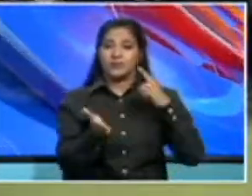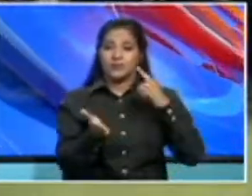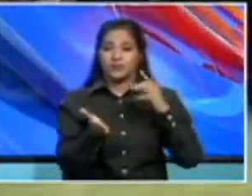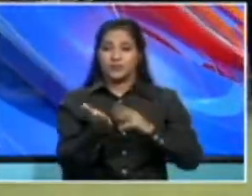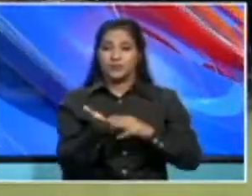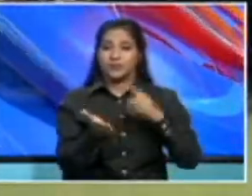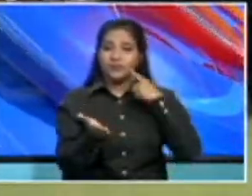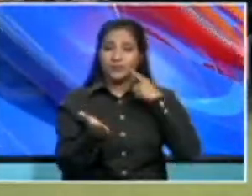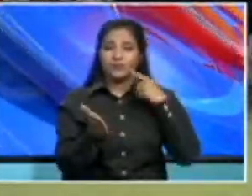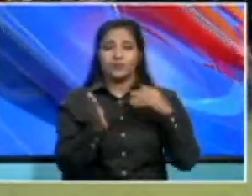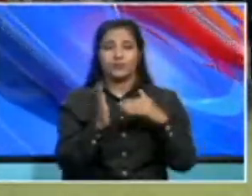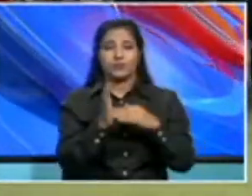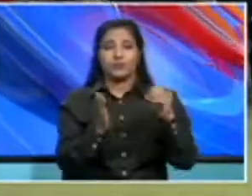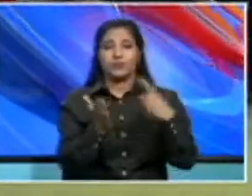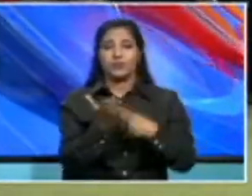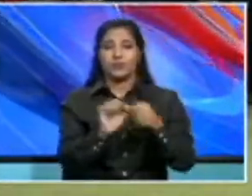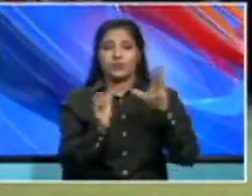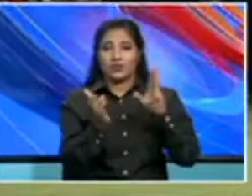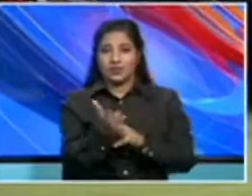right now marching in,